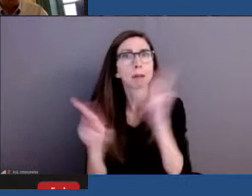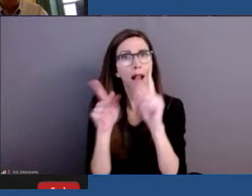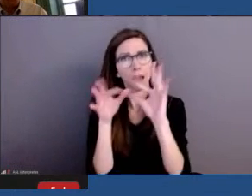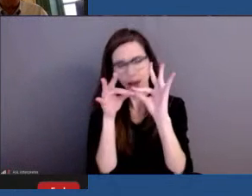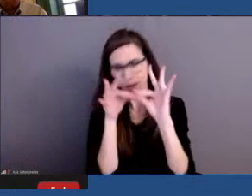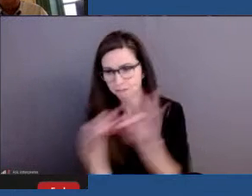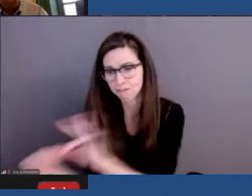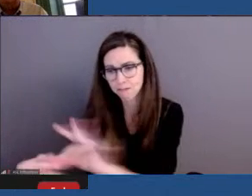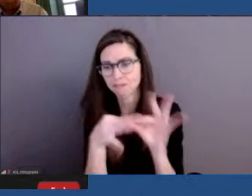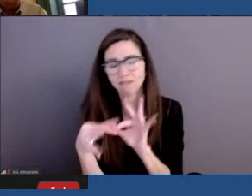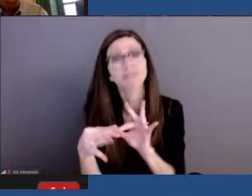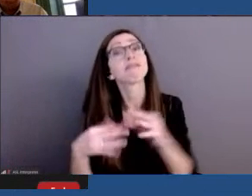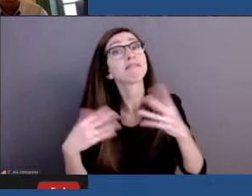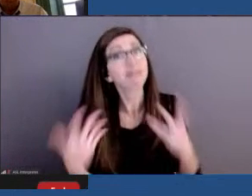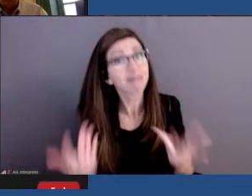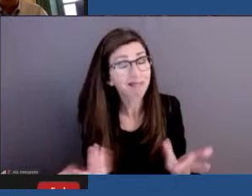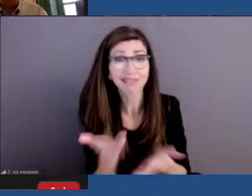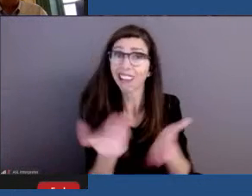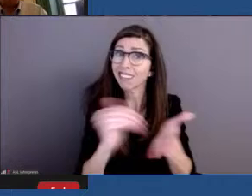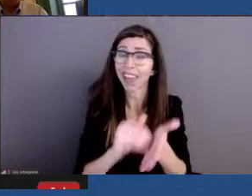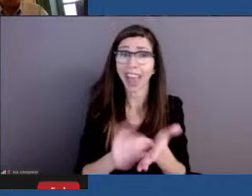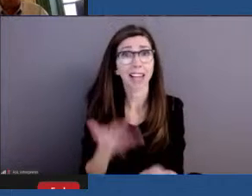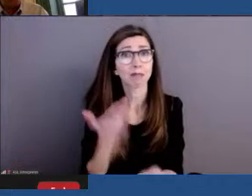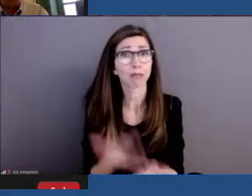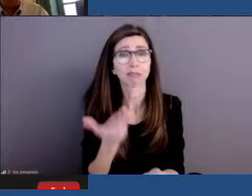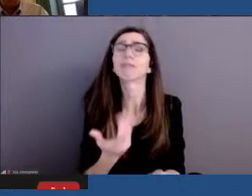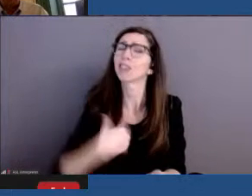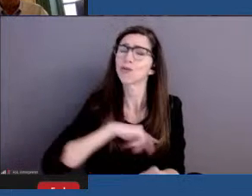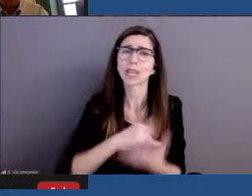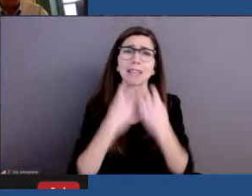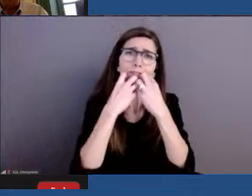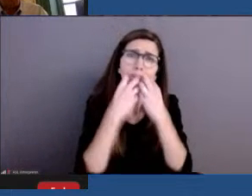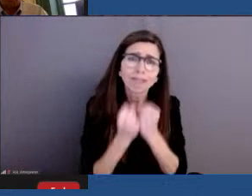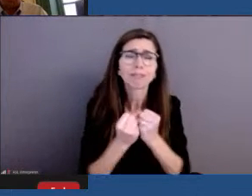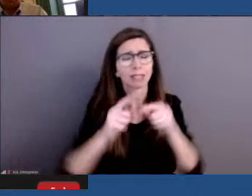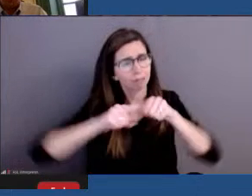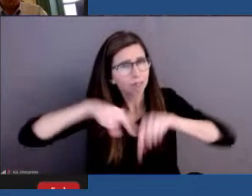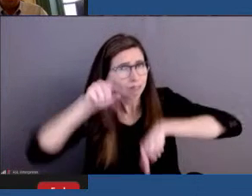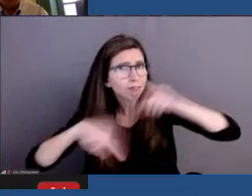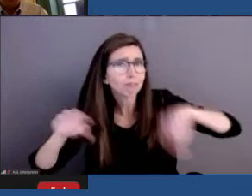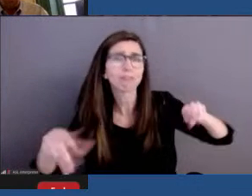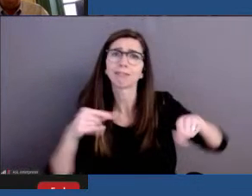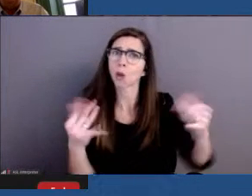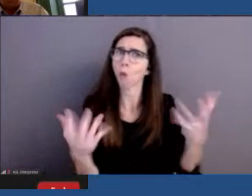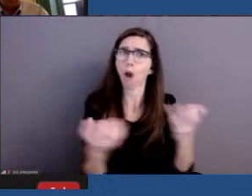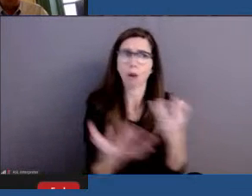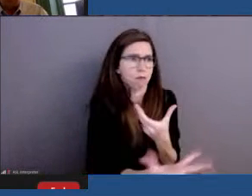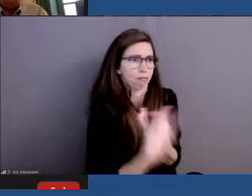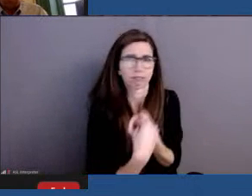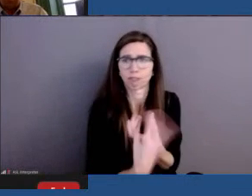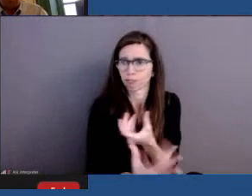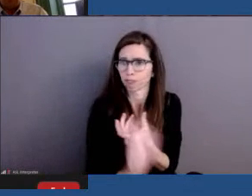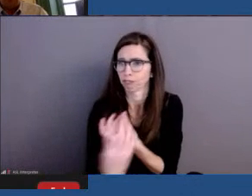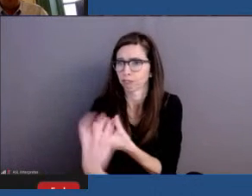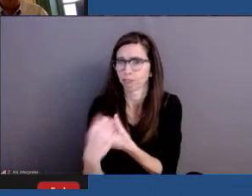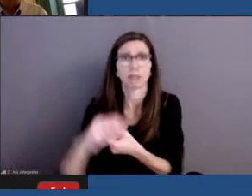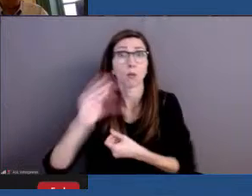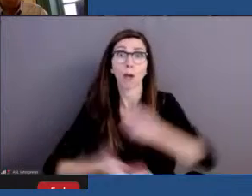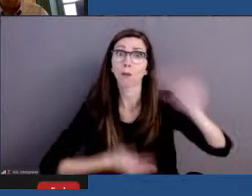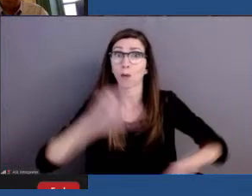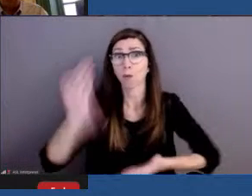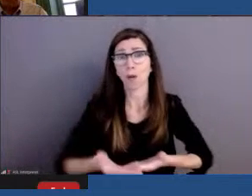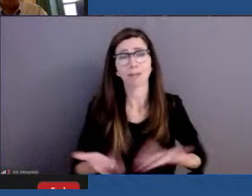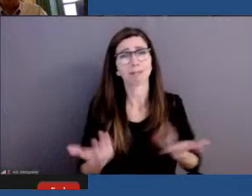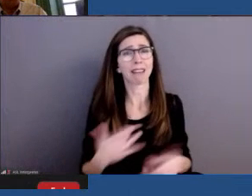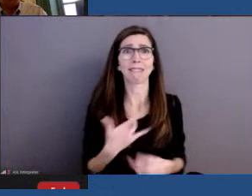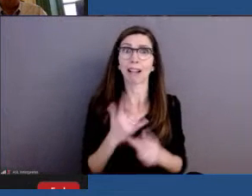city is showing with regards to accessibility and creating a welcoming and inclusive city for all. We are honored to have been selected the host city for this